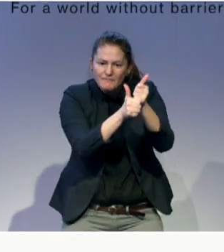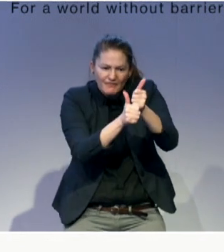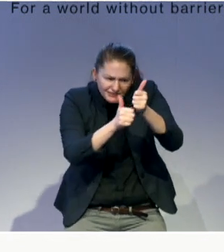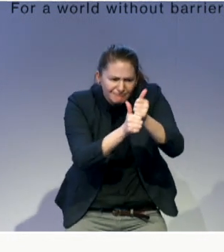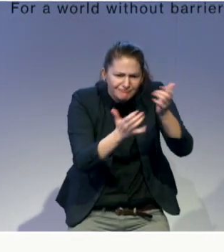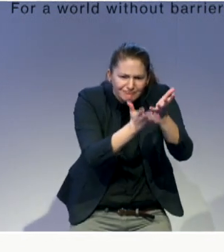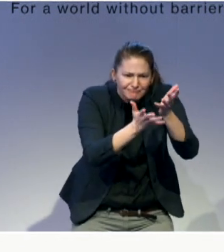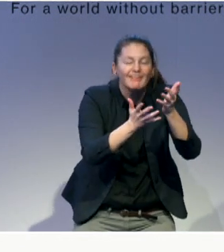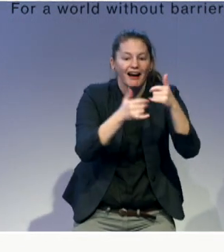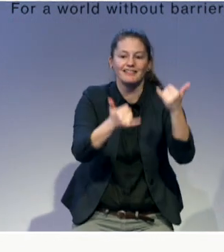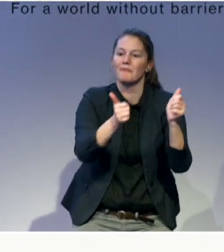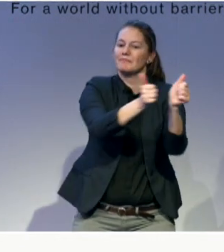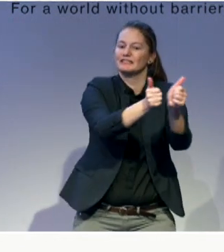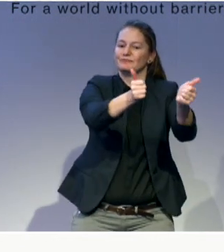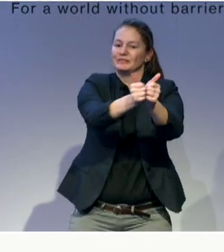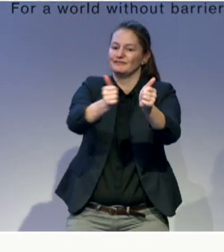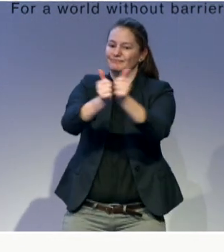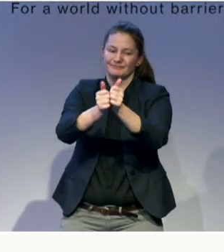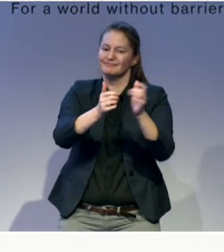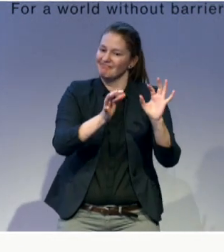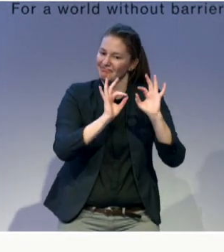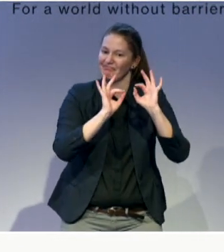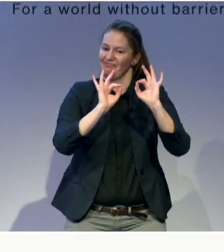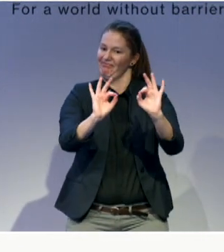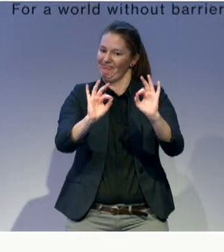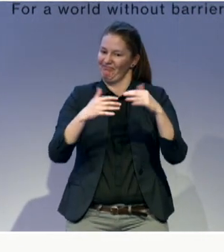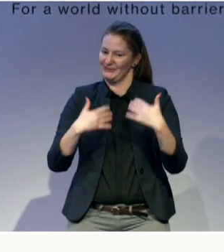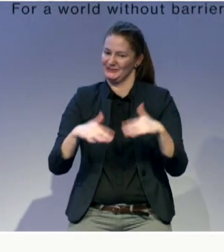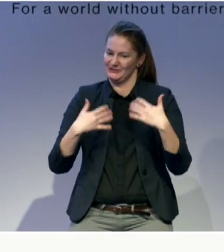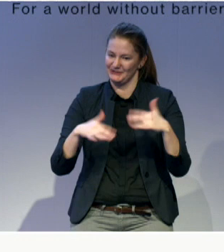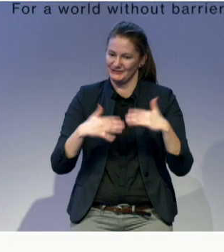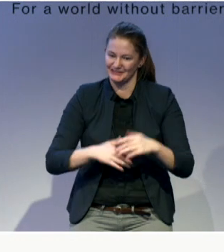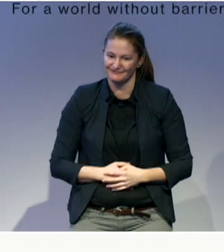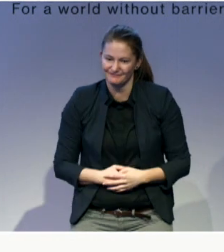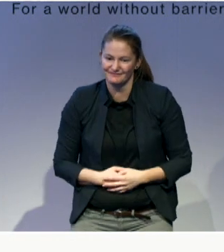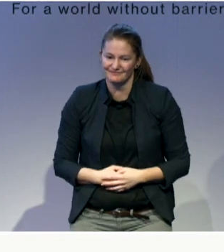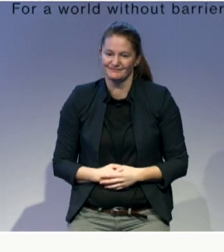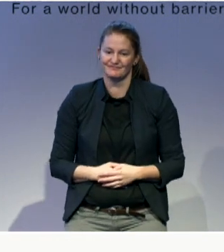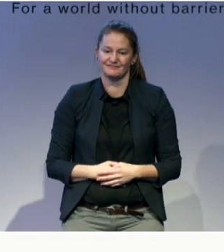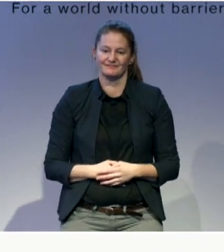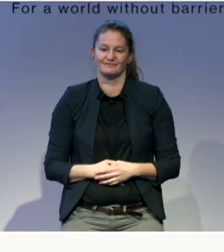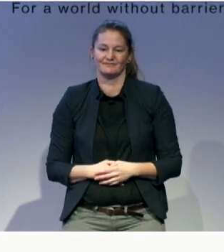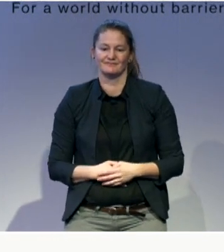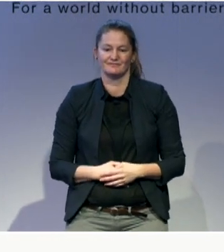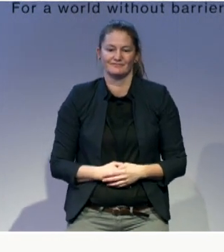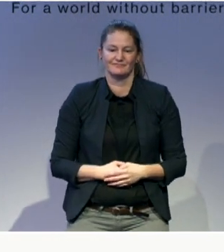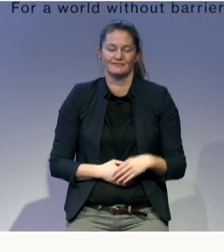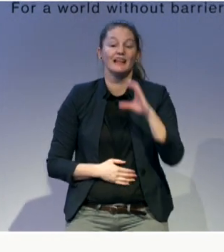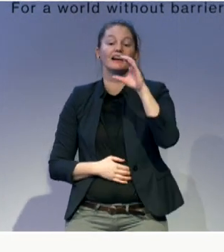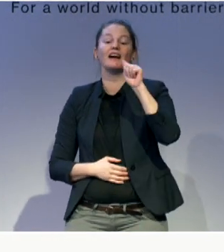Casey, to launch us all into the award ceremony. But before I let you go